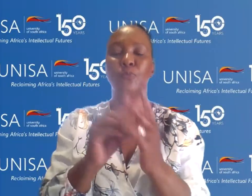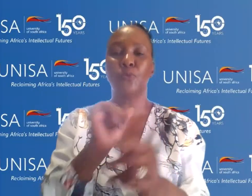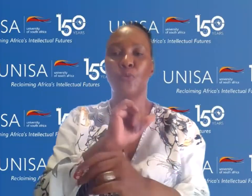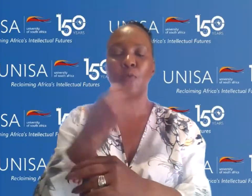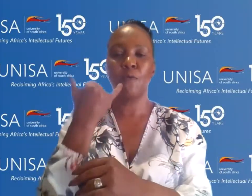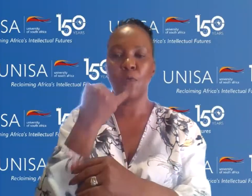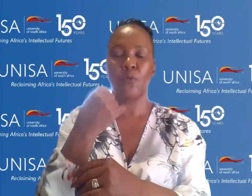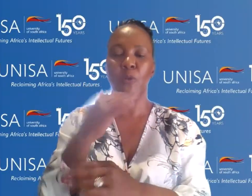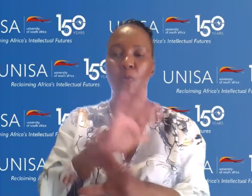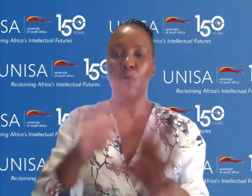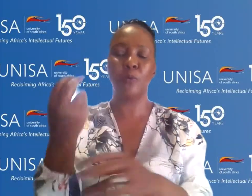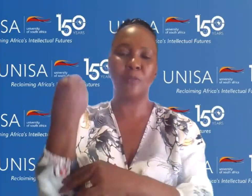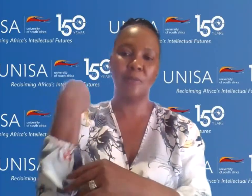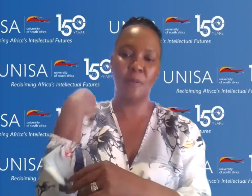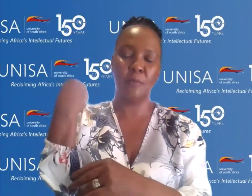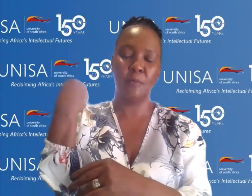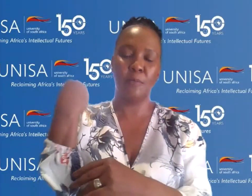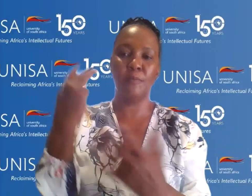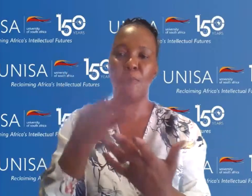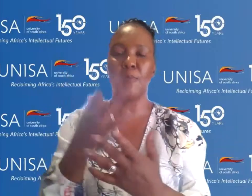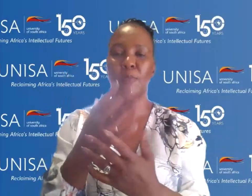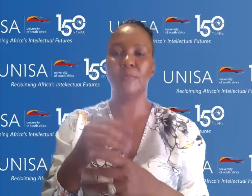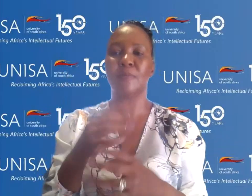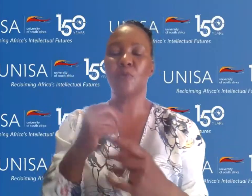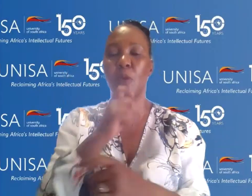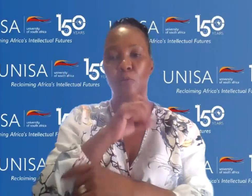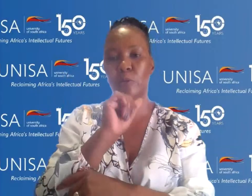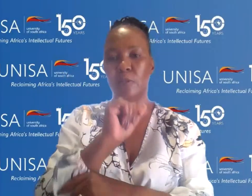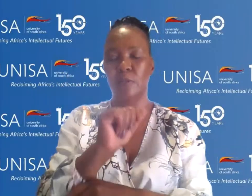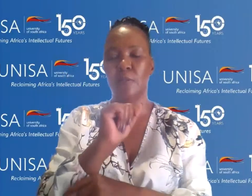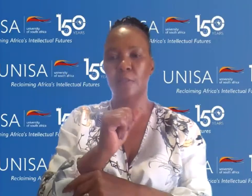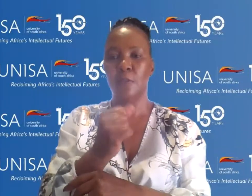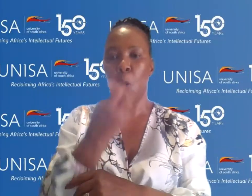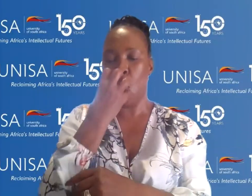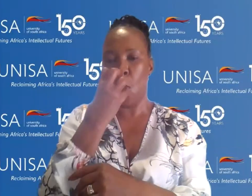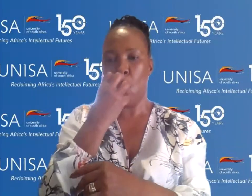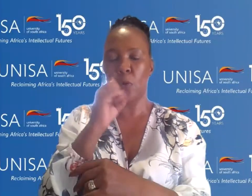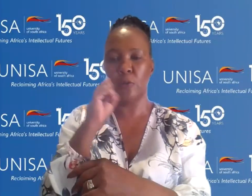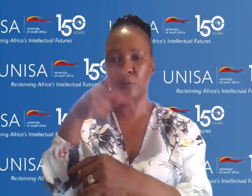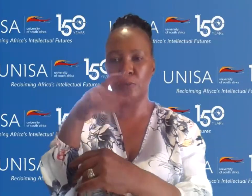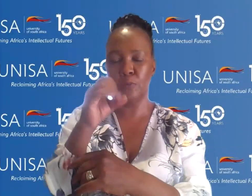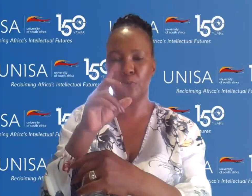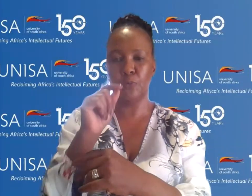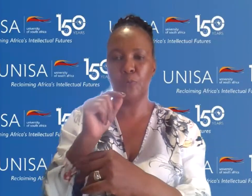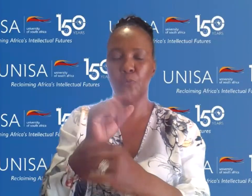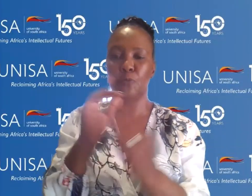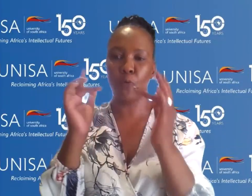least still have, if you're using it as a hotspot, that you've got connectivity. Thanks, David.